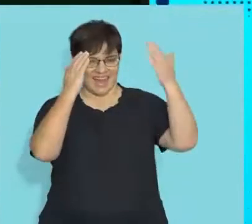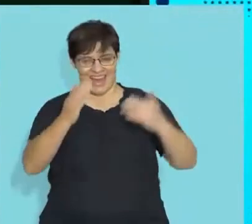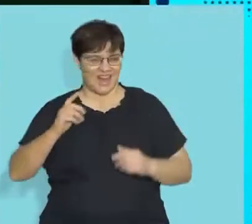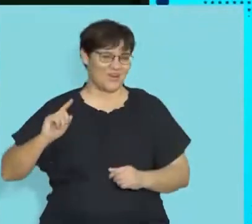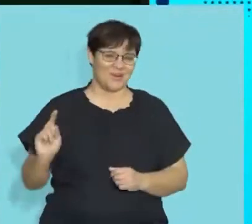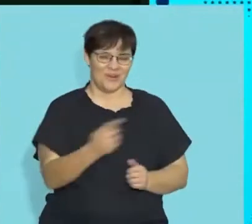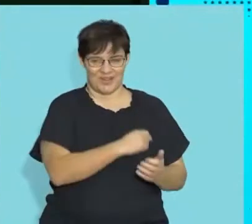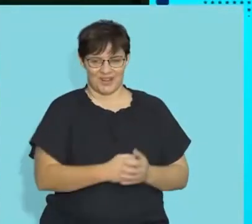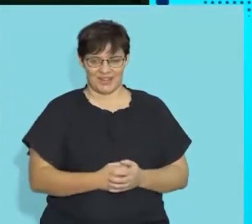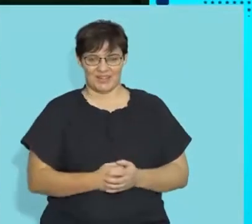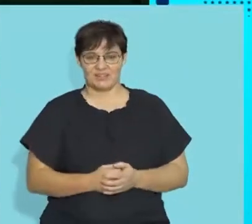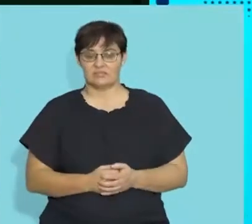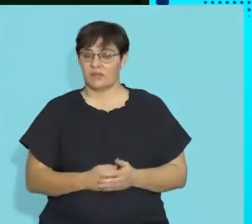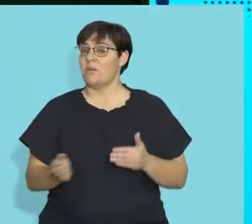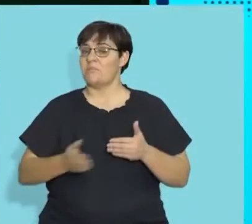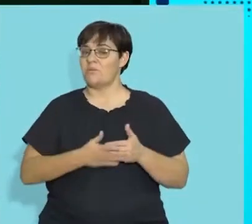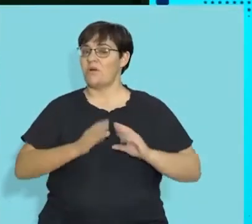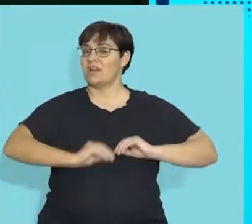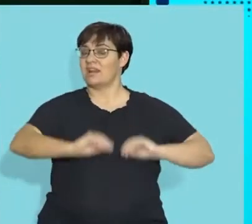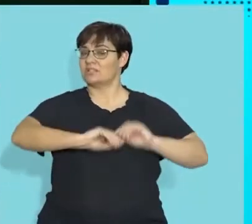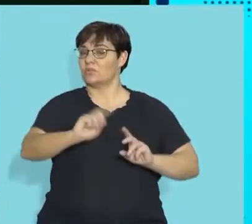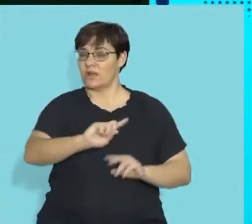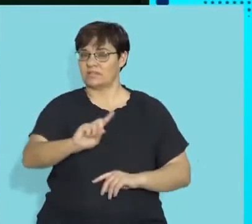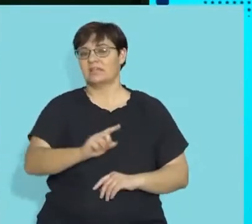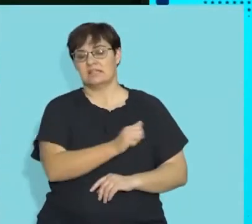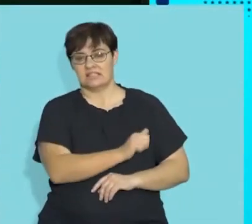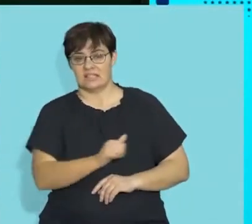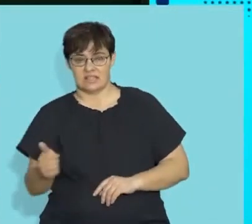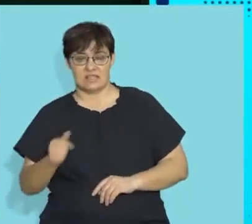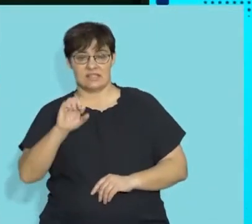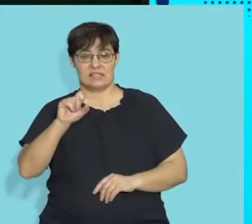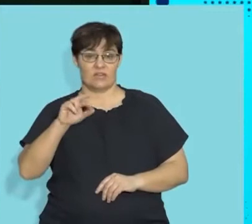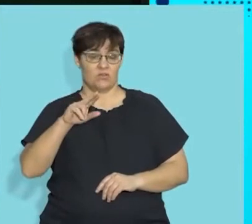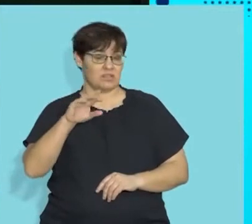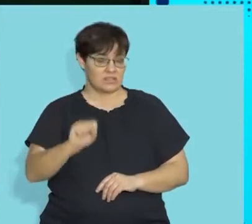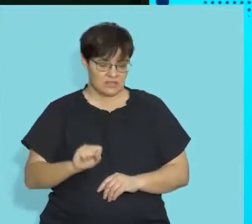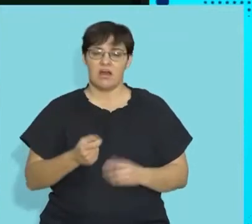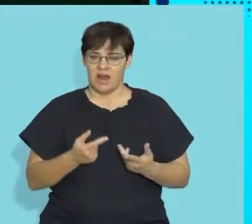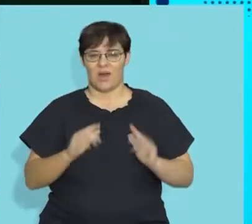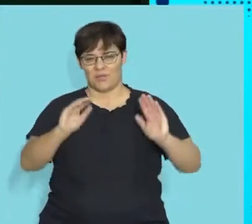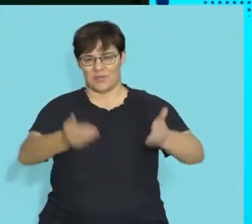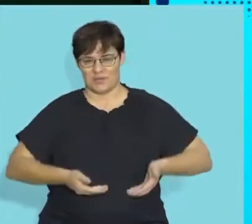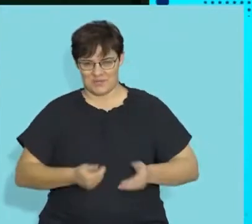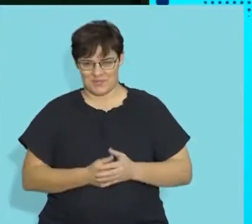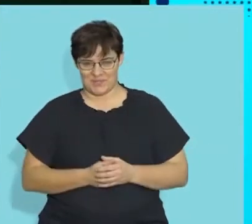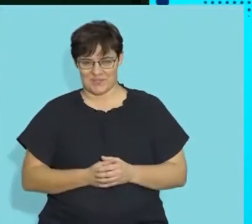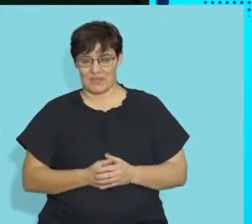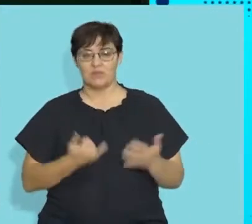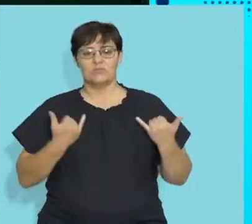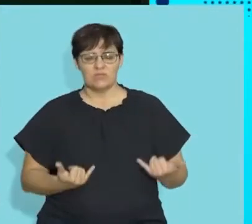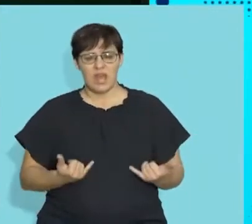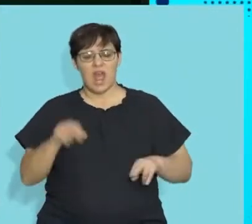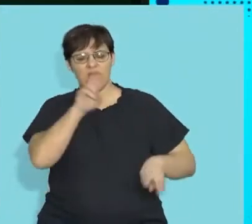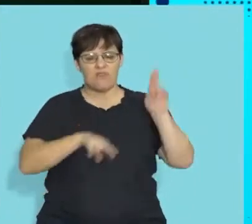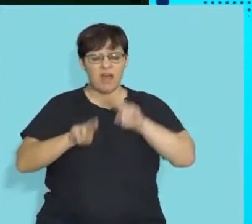Hello everyone, welcome back to another lesson on sequences and series. Today I'm going to be doing some